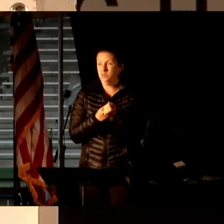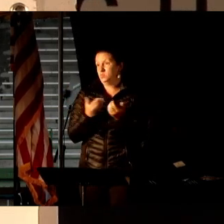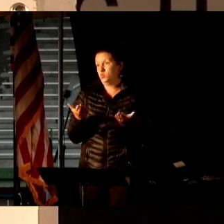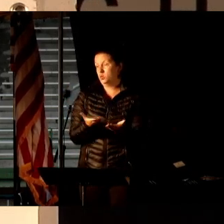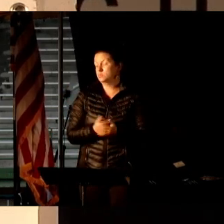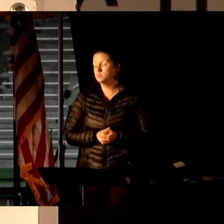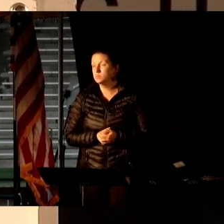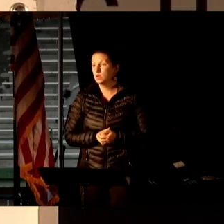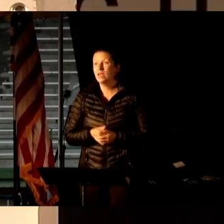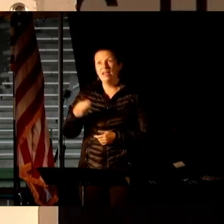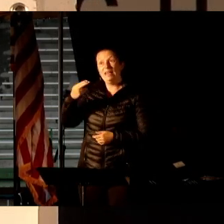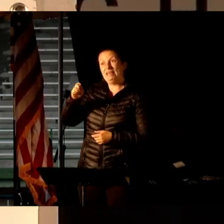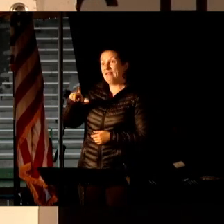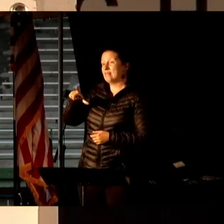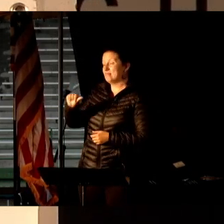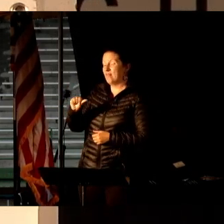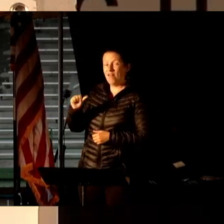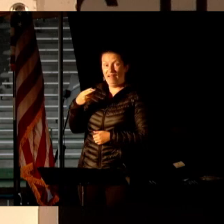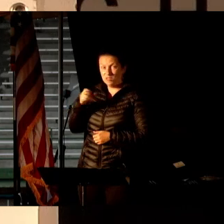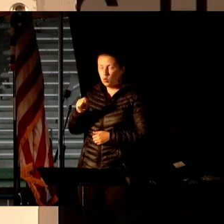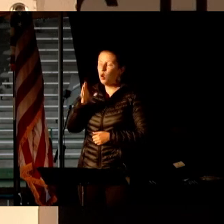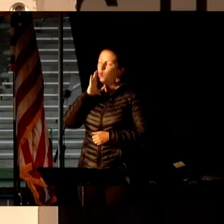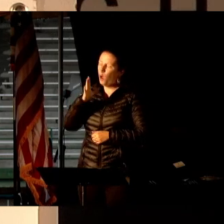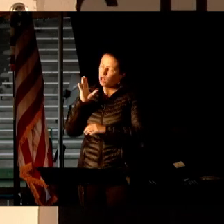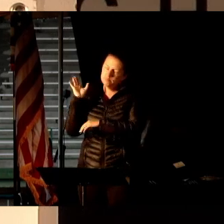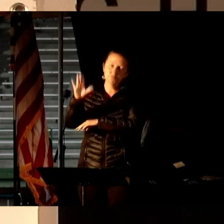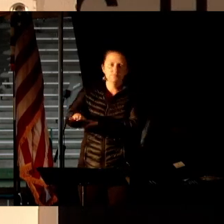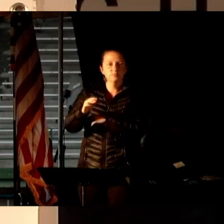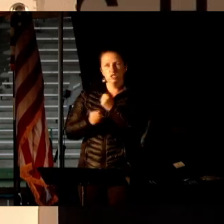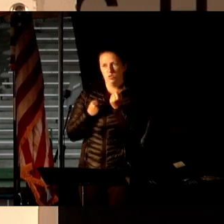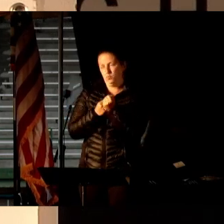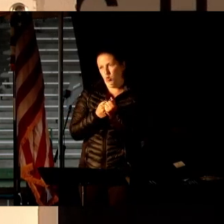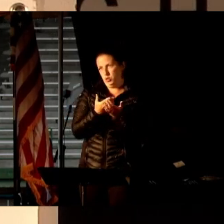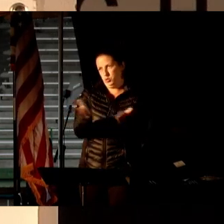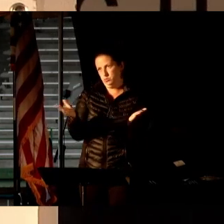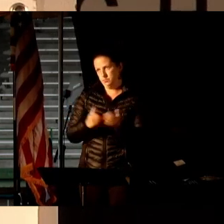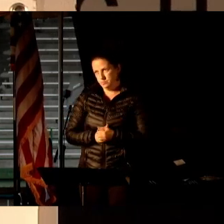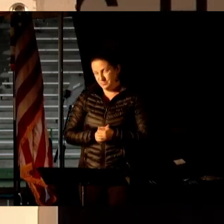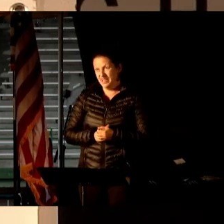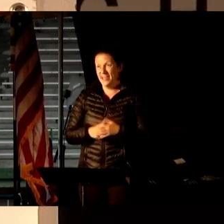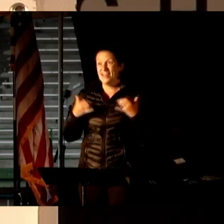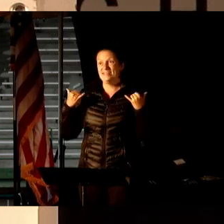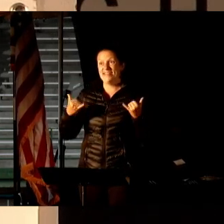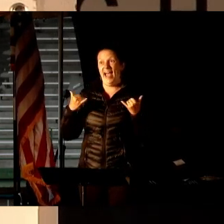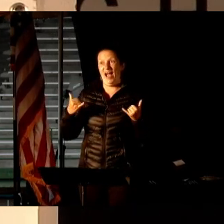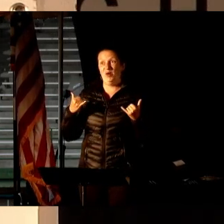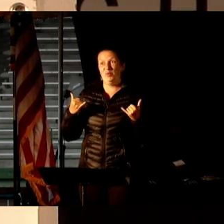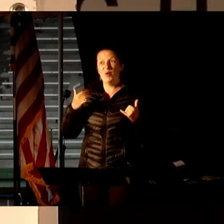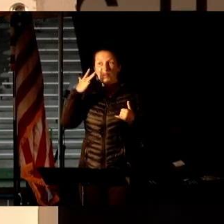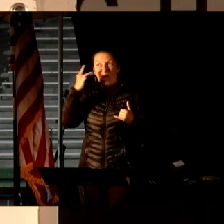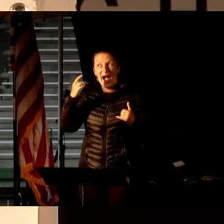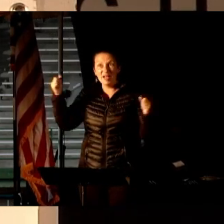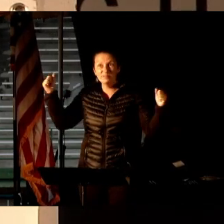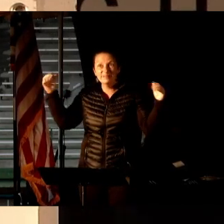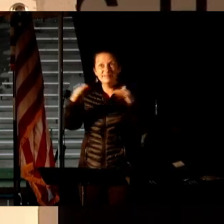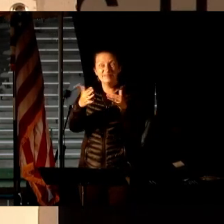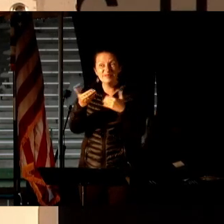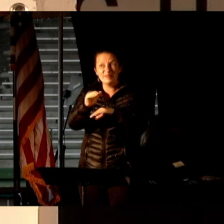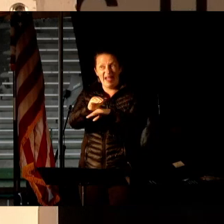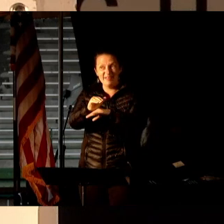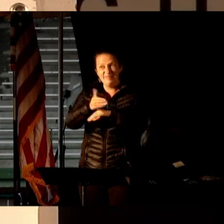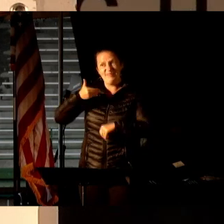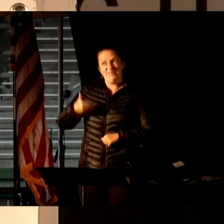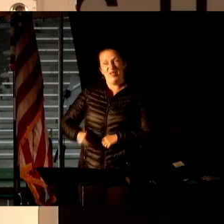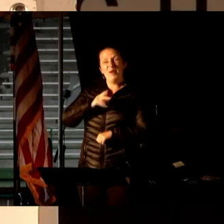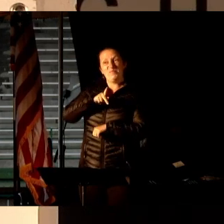High School will always be in your corner. And now to get to the real reason y'all came here tonight. As principal of Henrietta